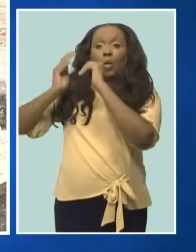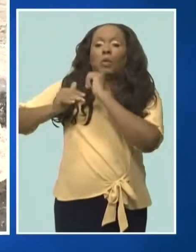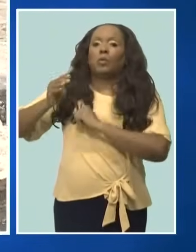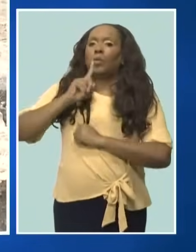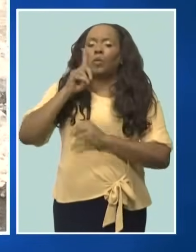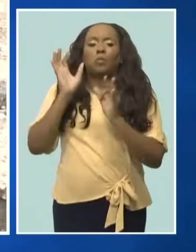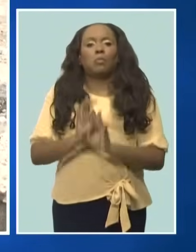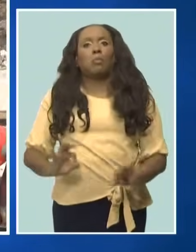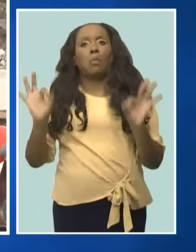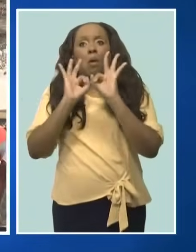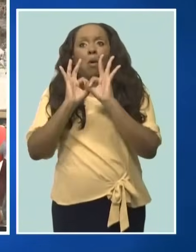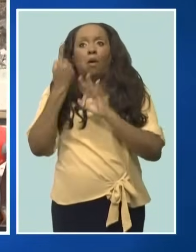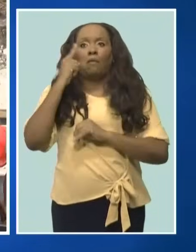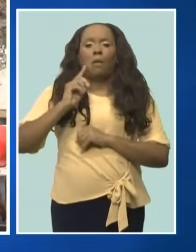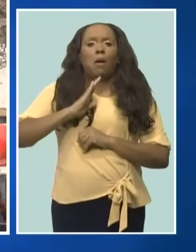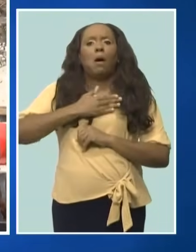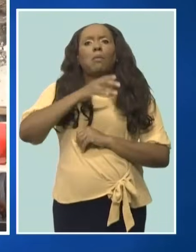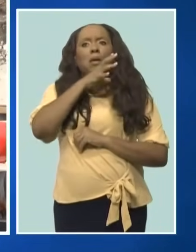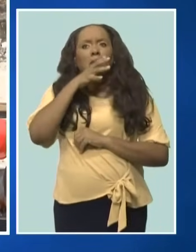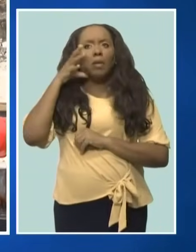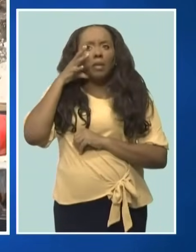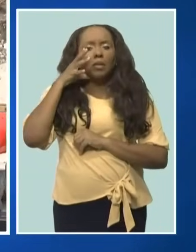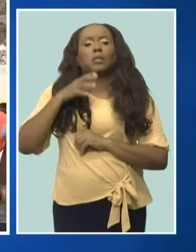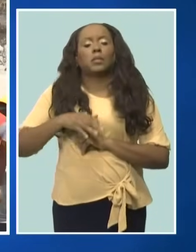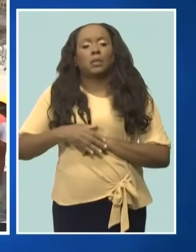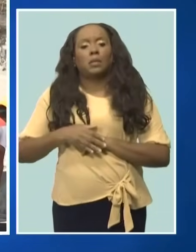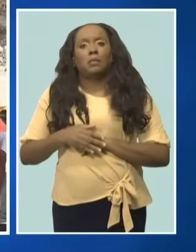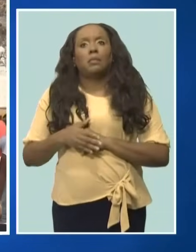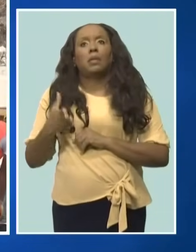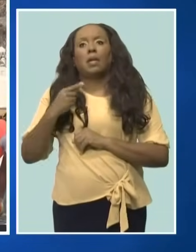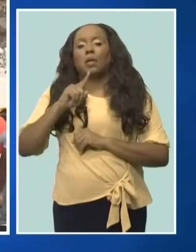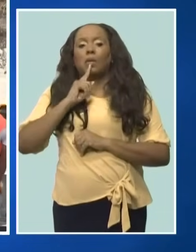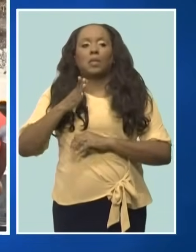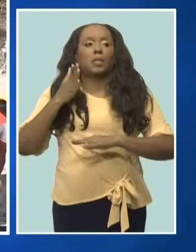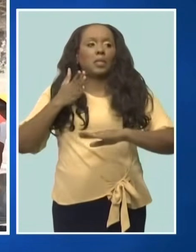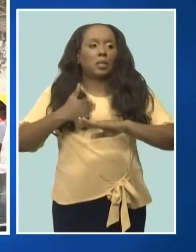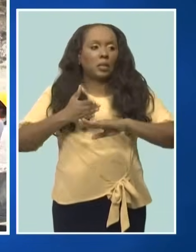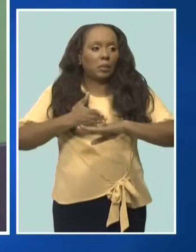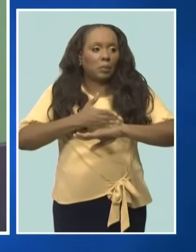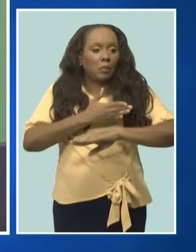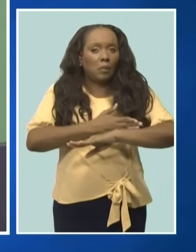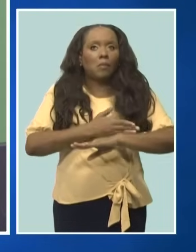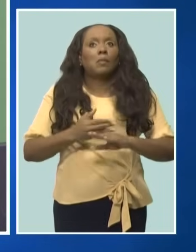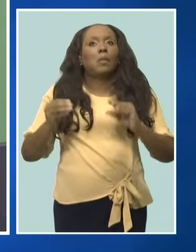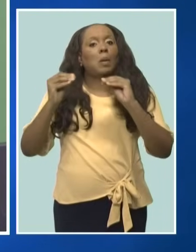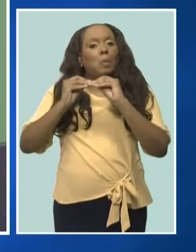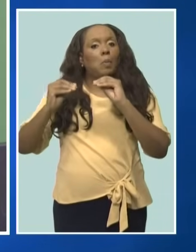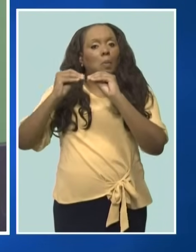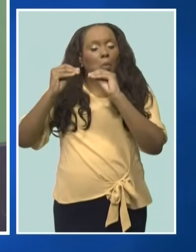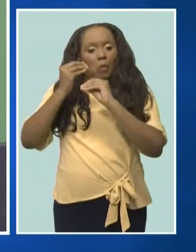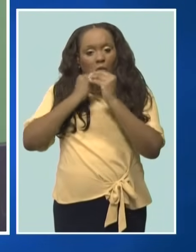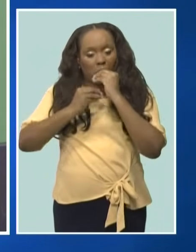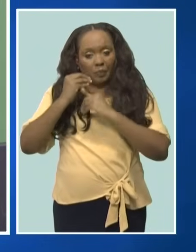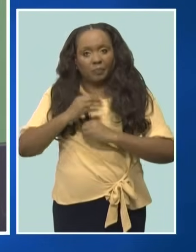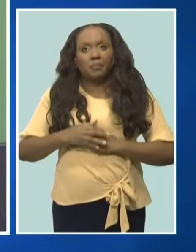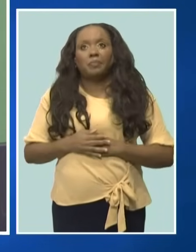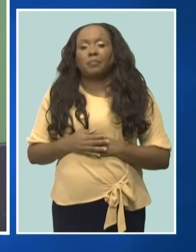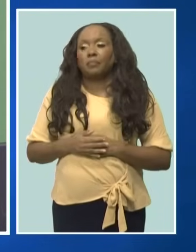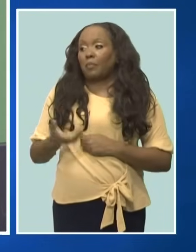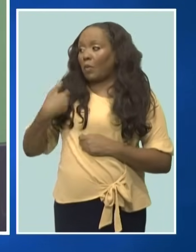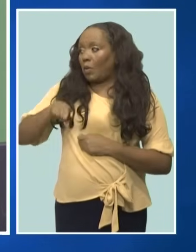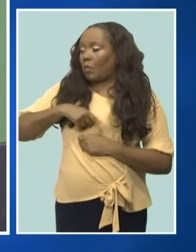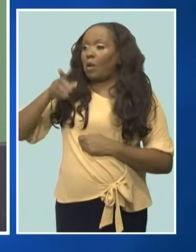critical arm of the island's agricultural capacity and improve yields. In terms of being able to build